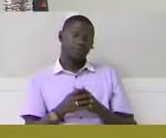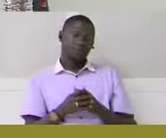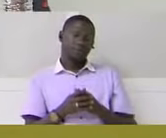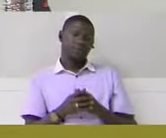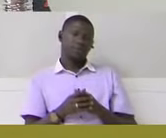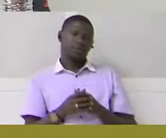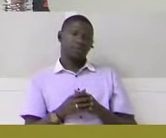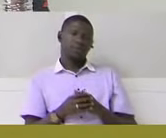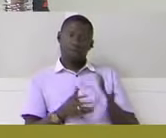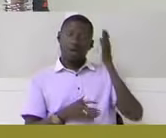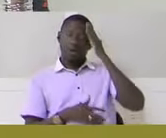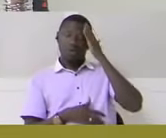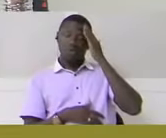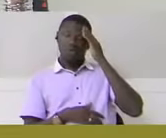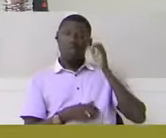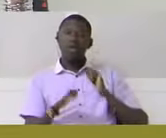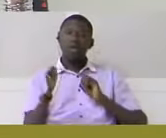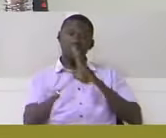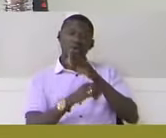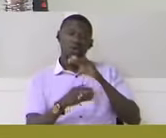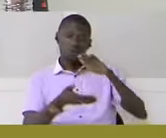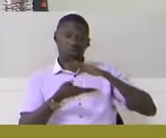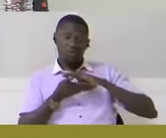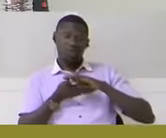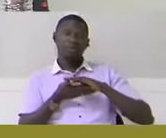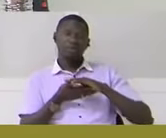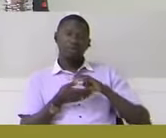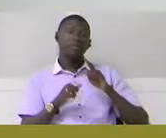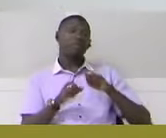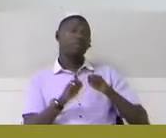order, Mendia, like Kalumin Diala, more Kudo Lefananti Afaye.